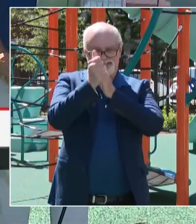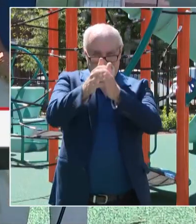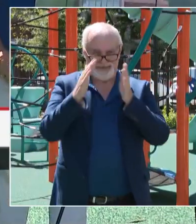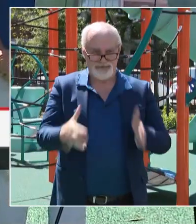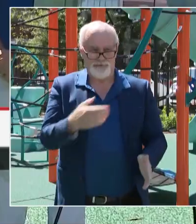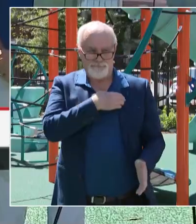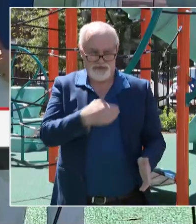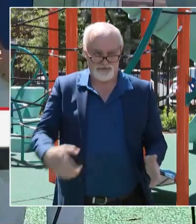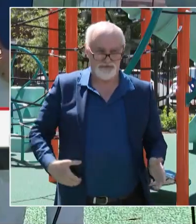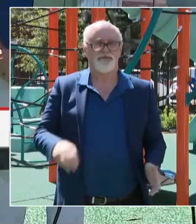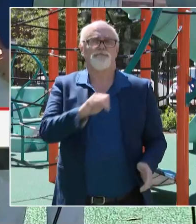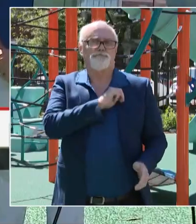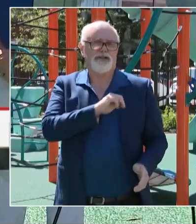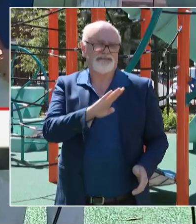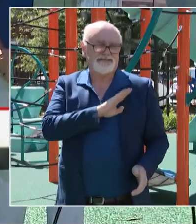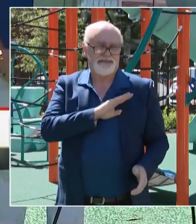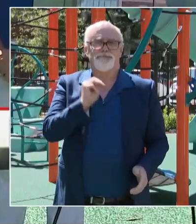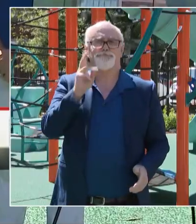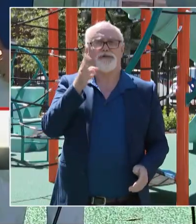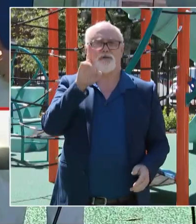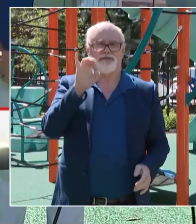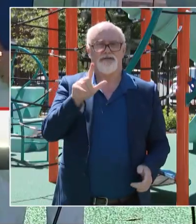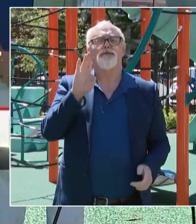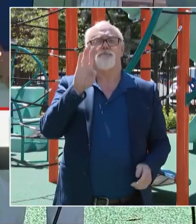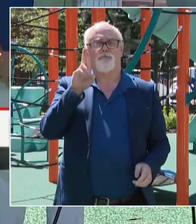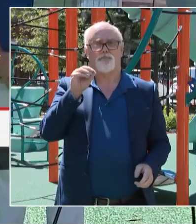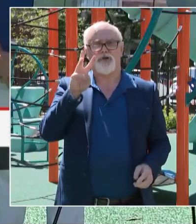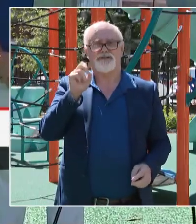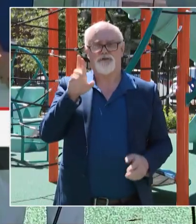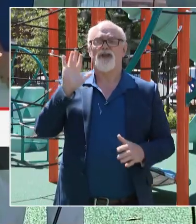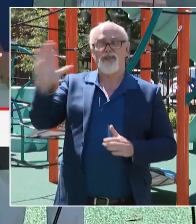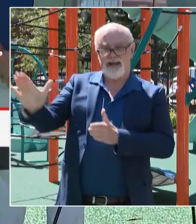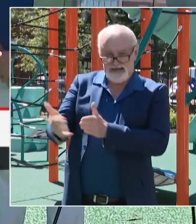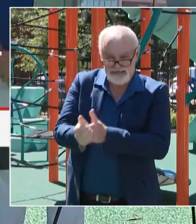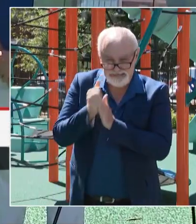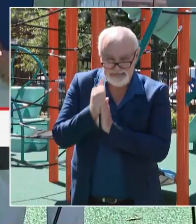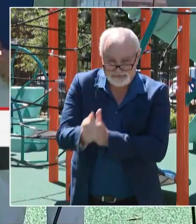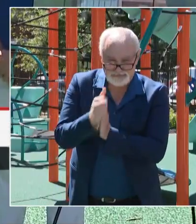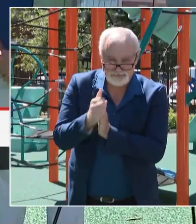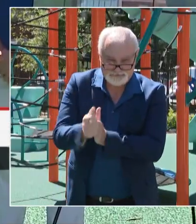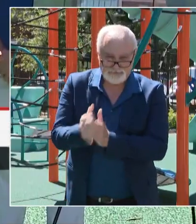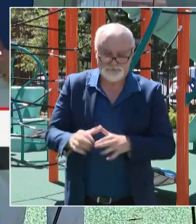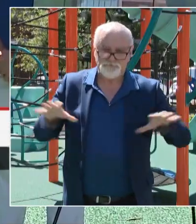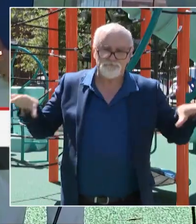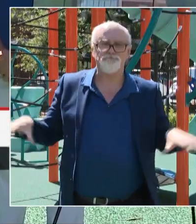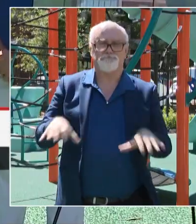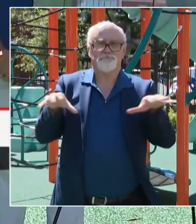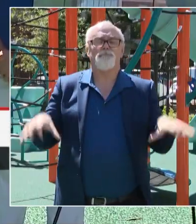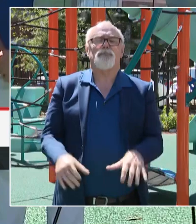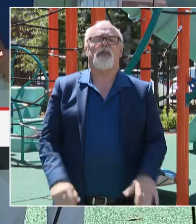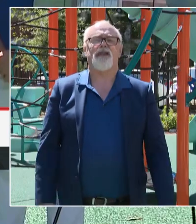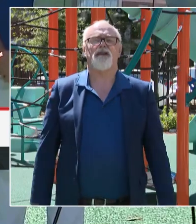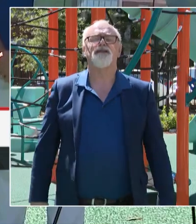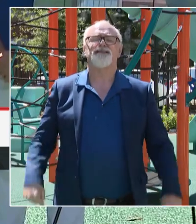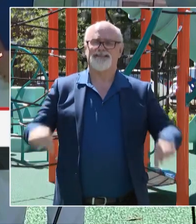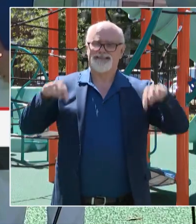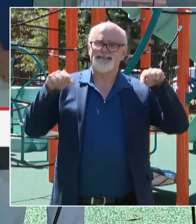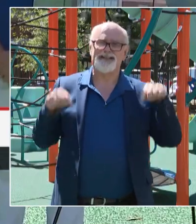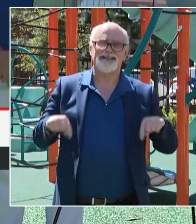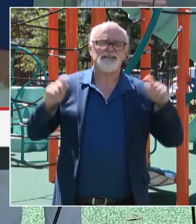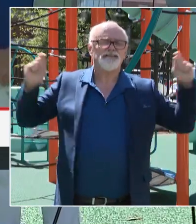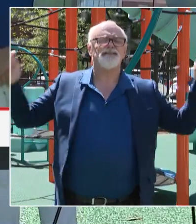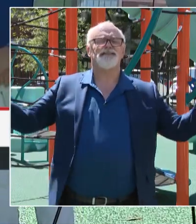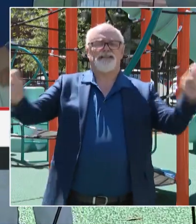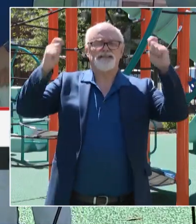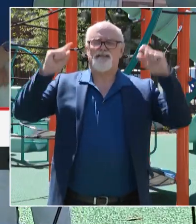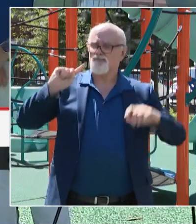you for being here with us as well and your leadership. As Mayor Bowser mentioned, this is not only a celebration of the first day of